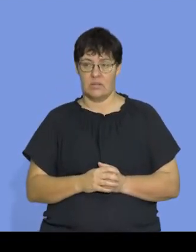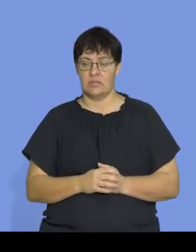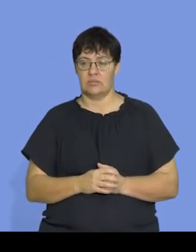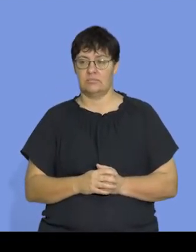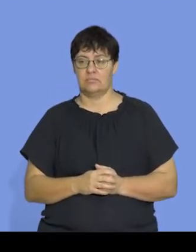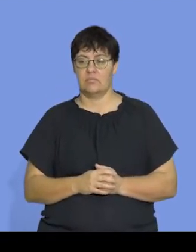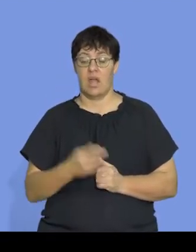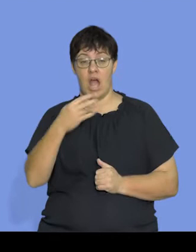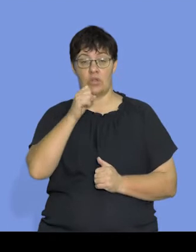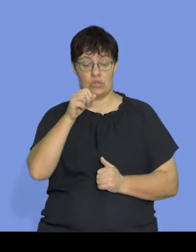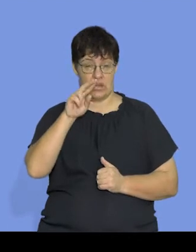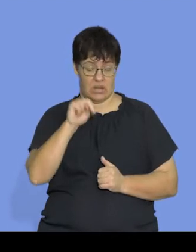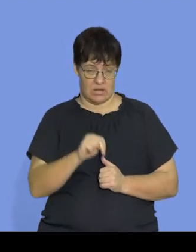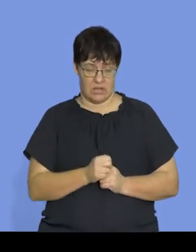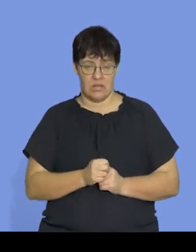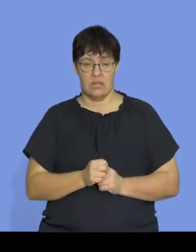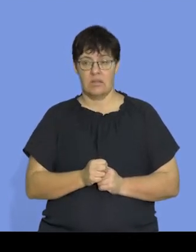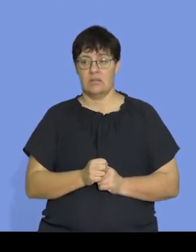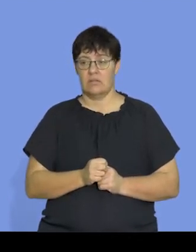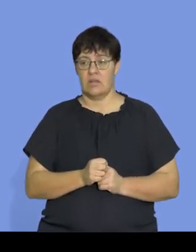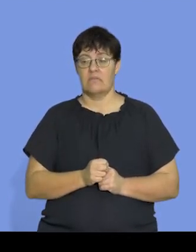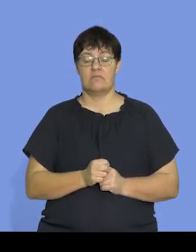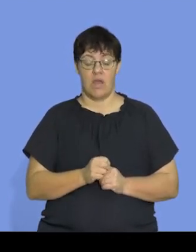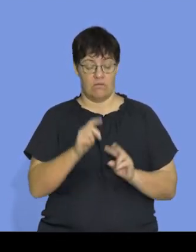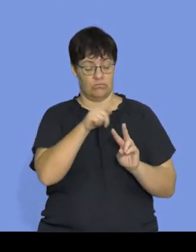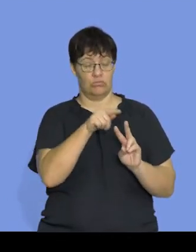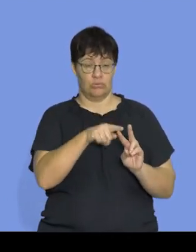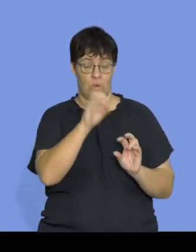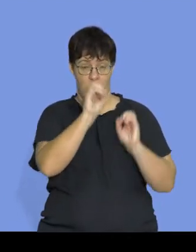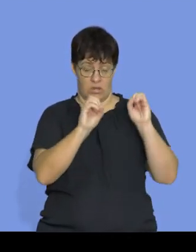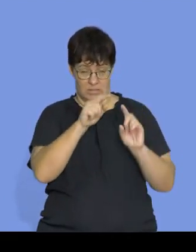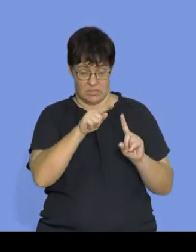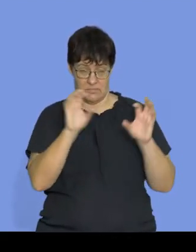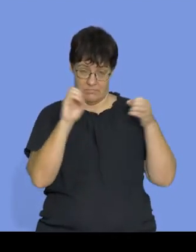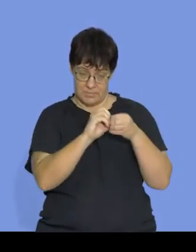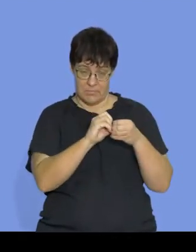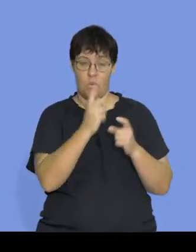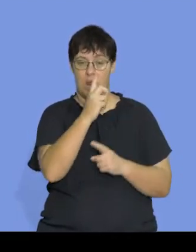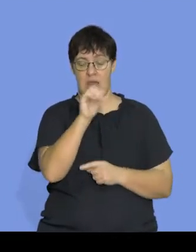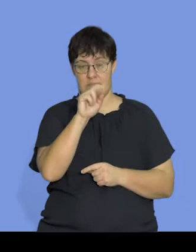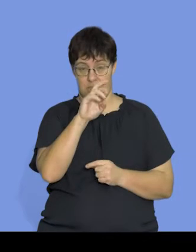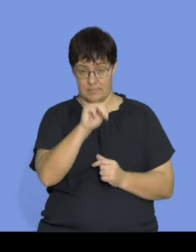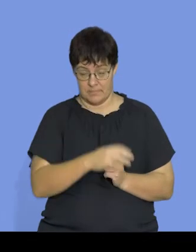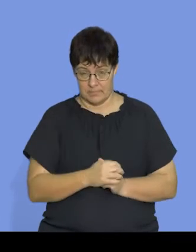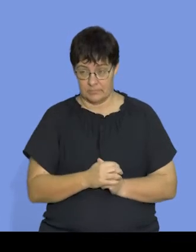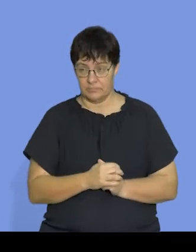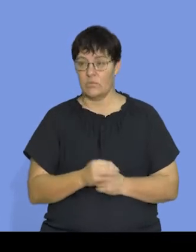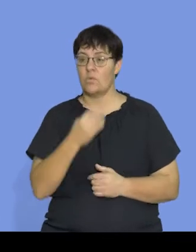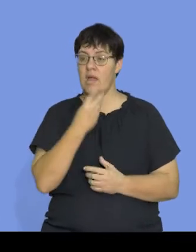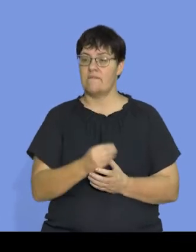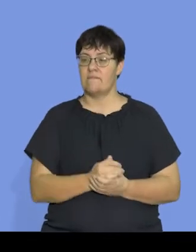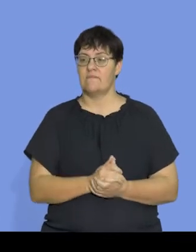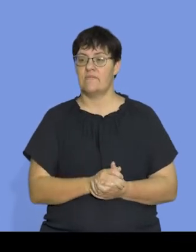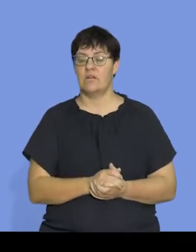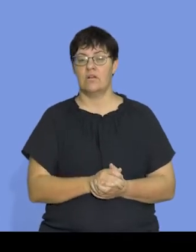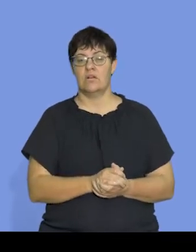it's a diatomic molecule of an element, okay? So if we balance this equation, we'll have 2 moles